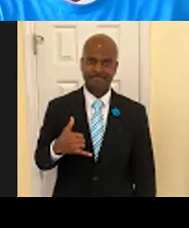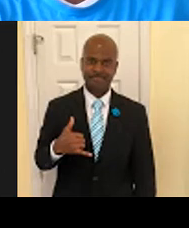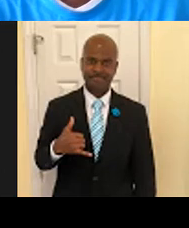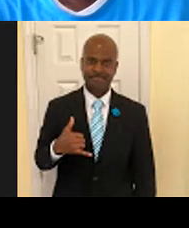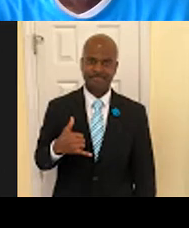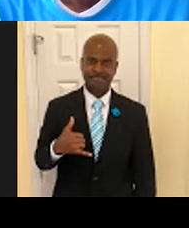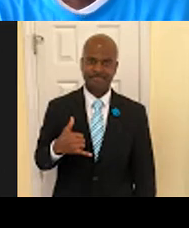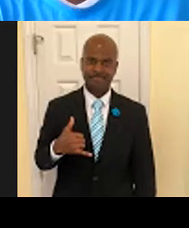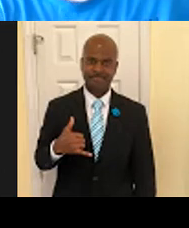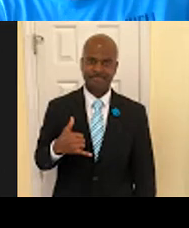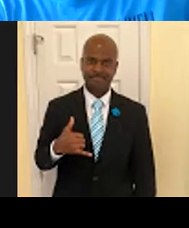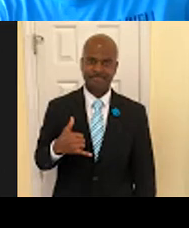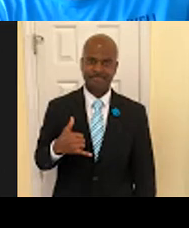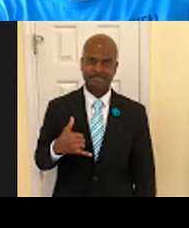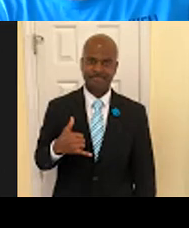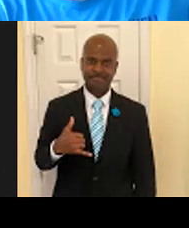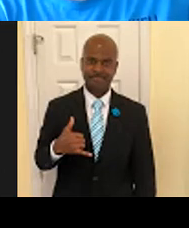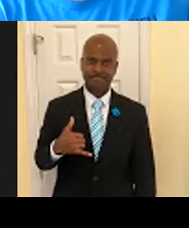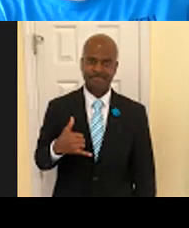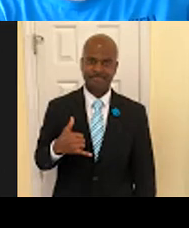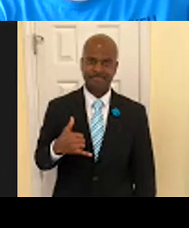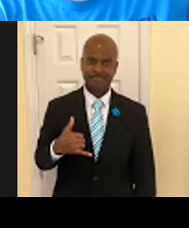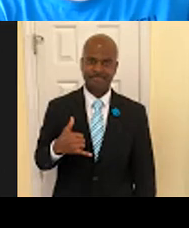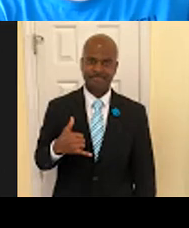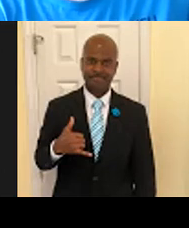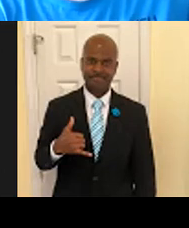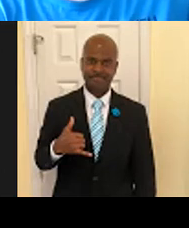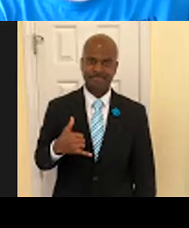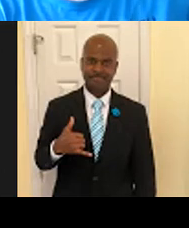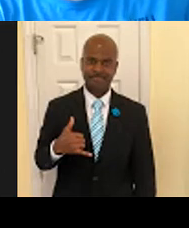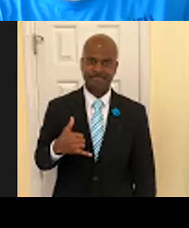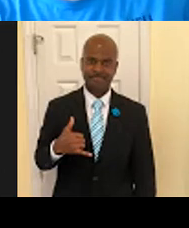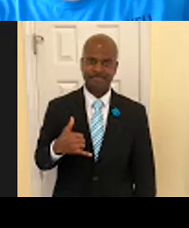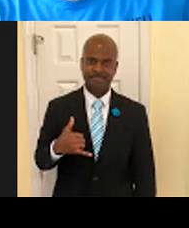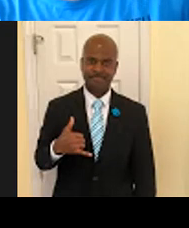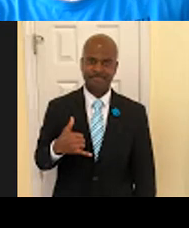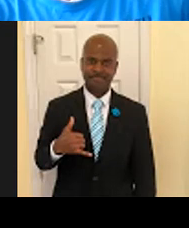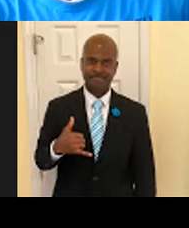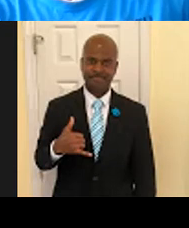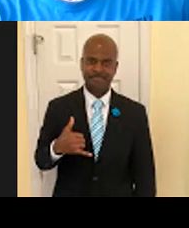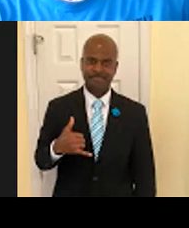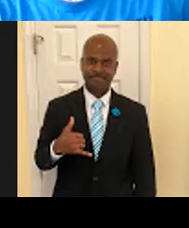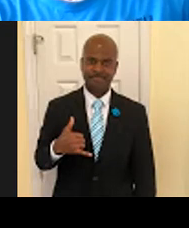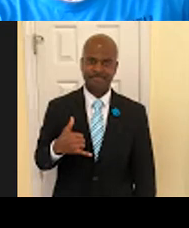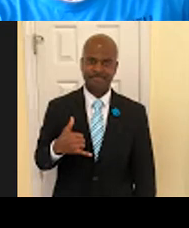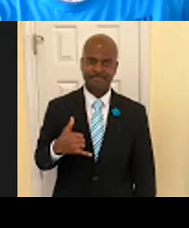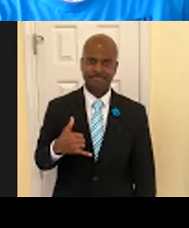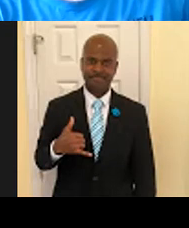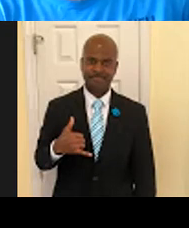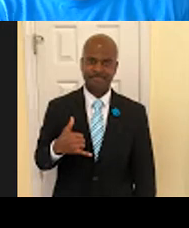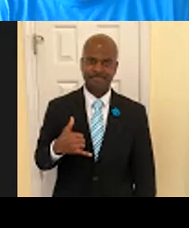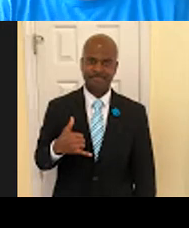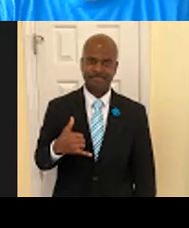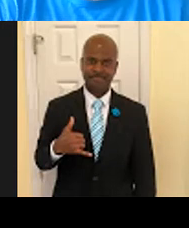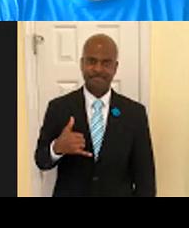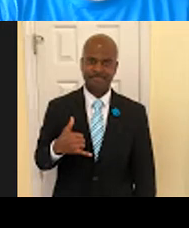seen it in a year, but I know just before all of that, we were given one that's sort of piece parts.